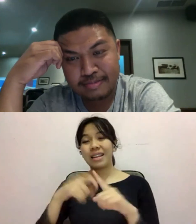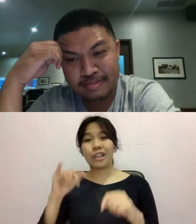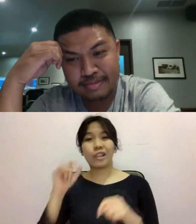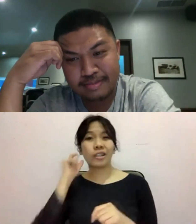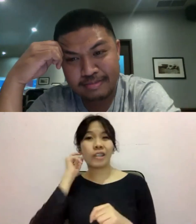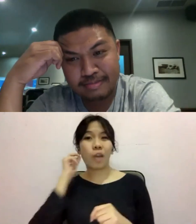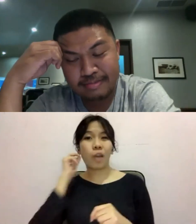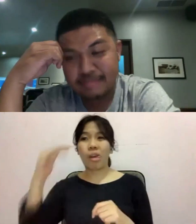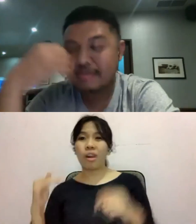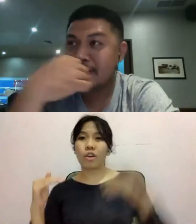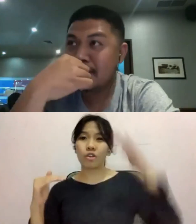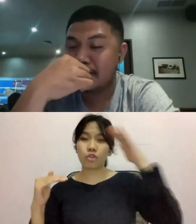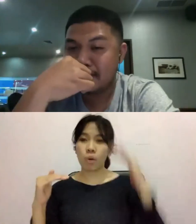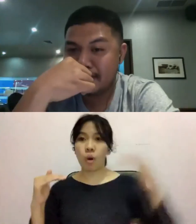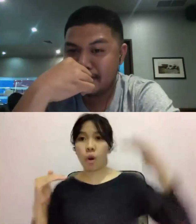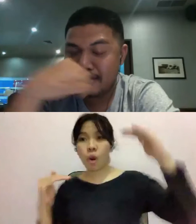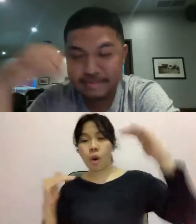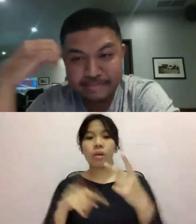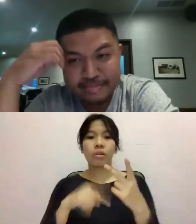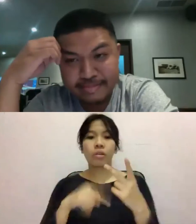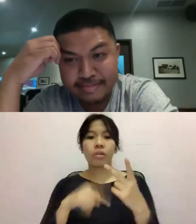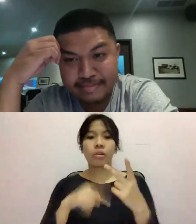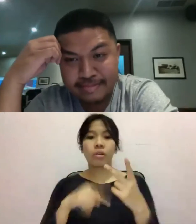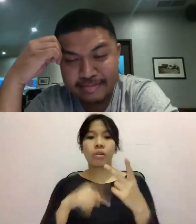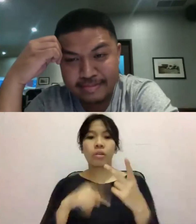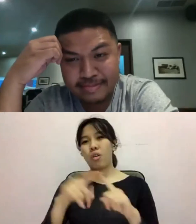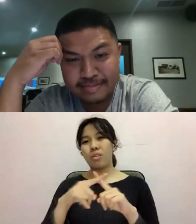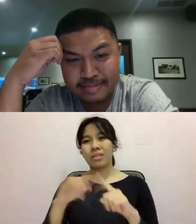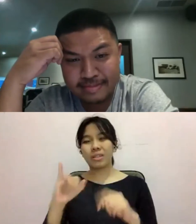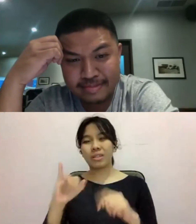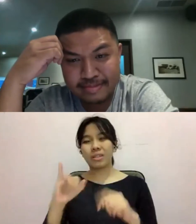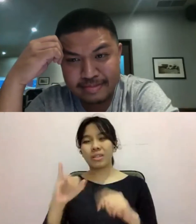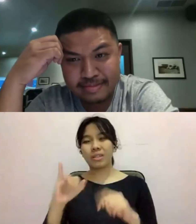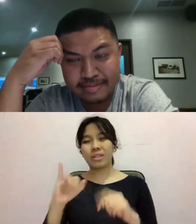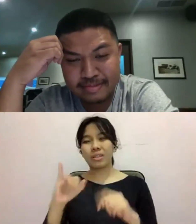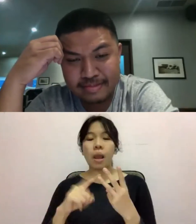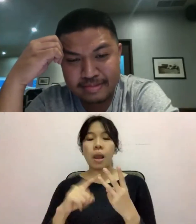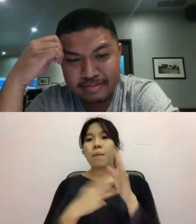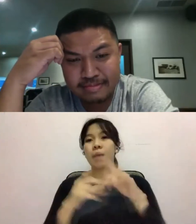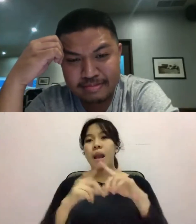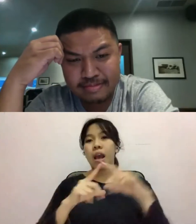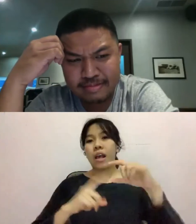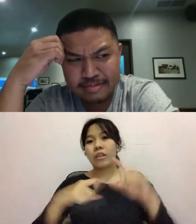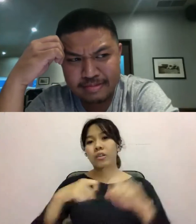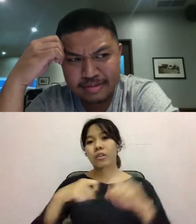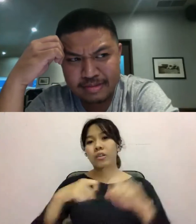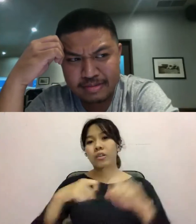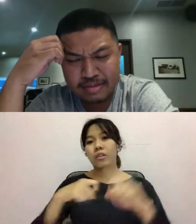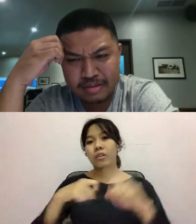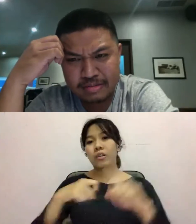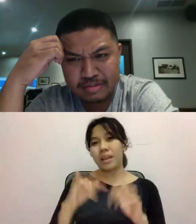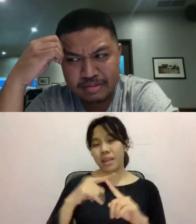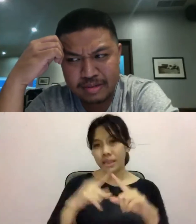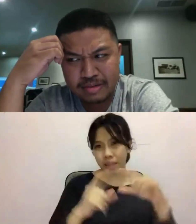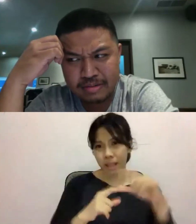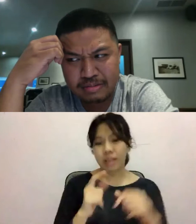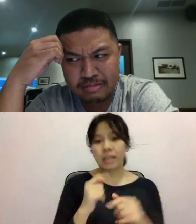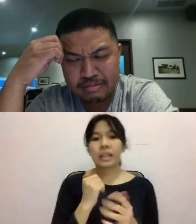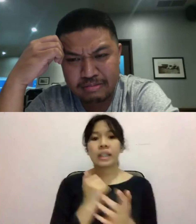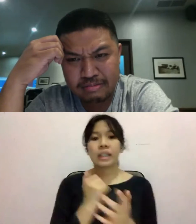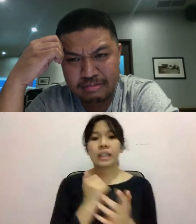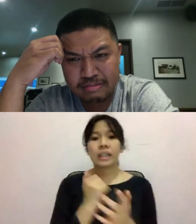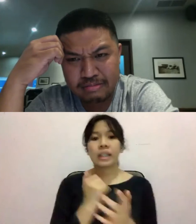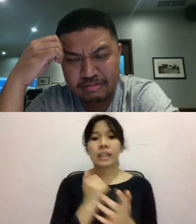also it is the intersection with our expression as well. If people don't see